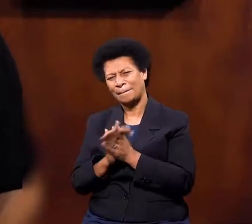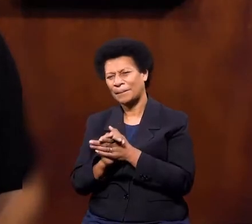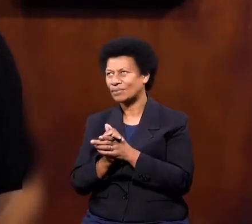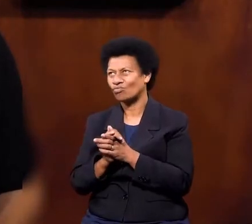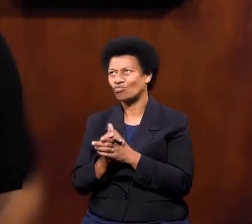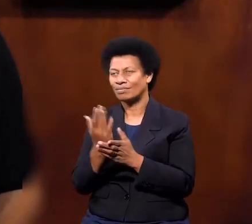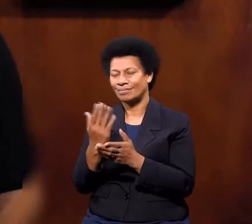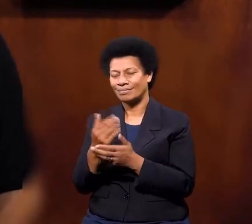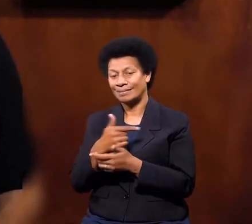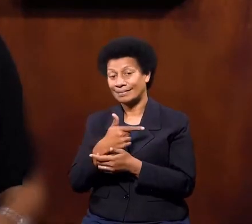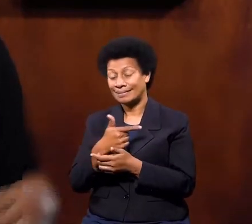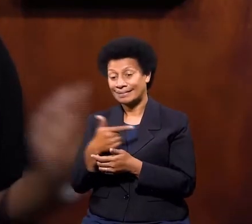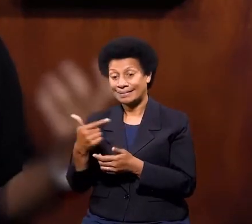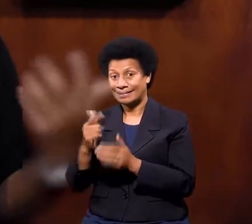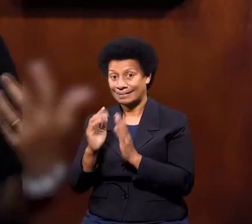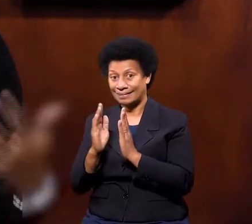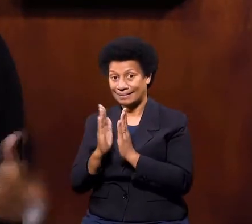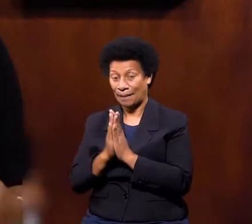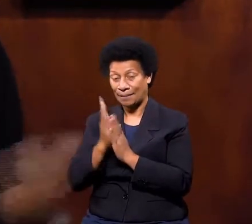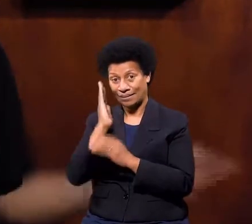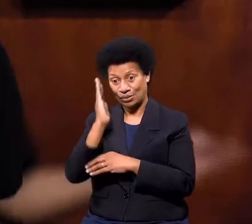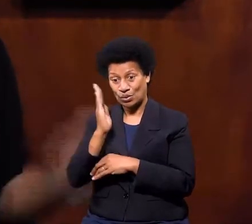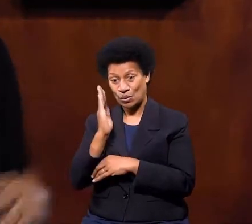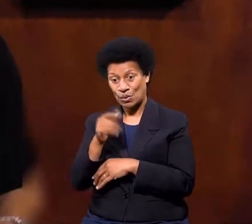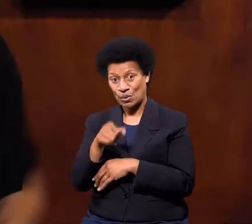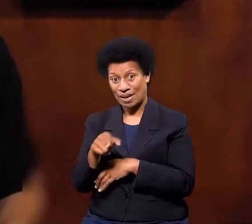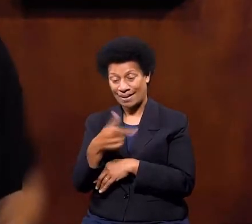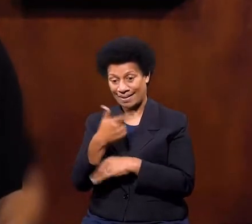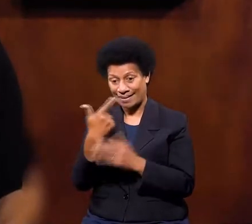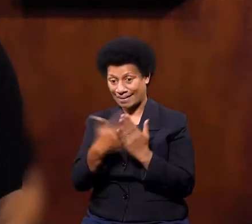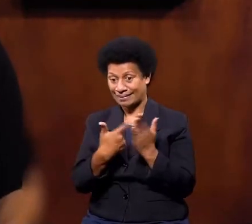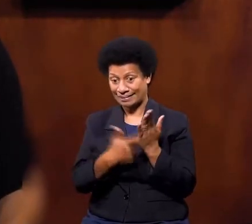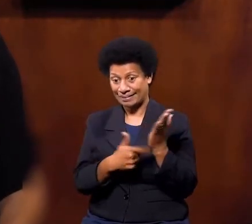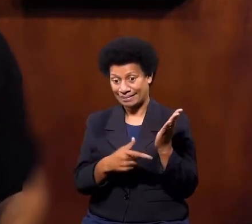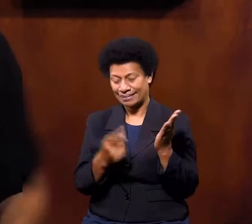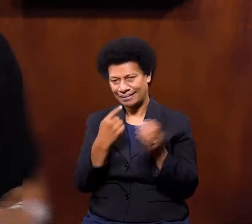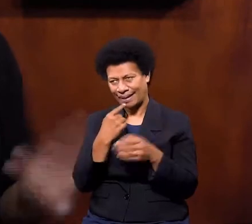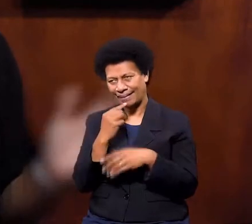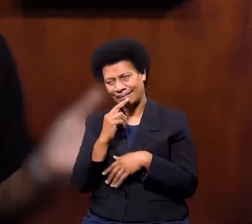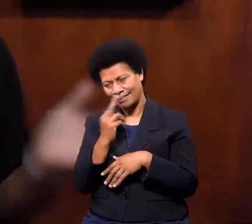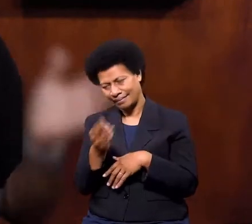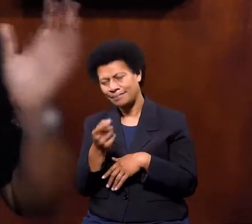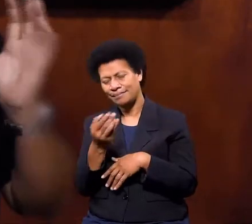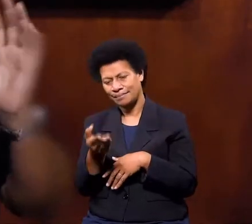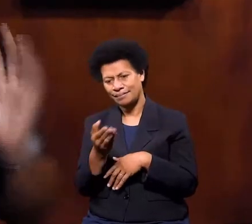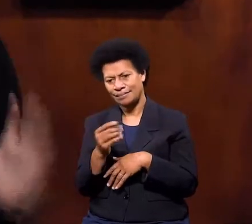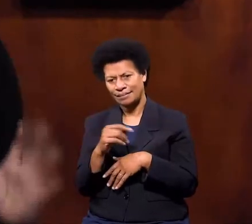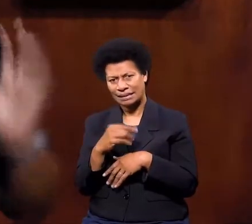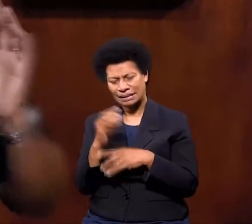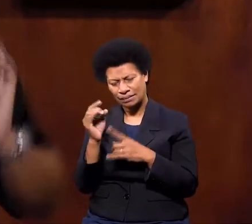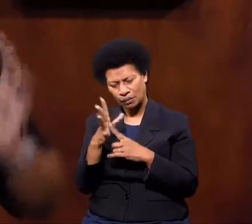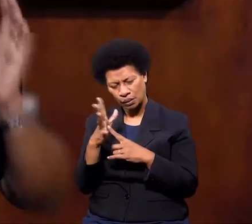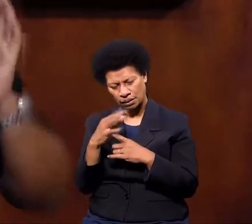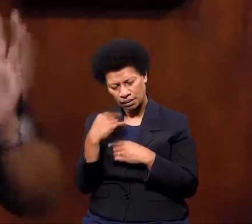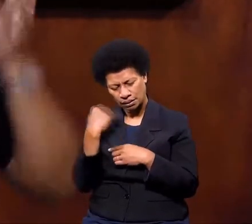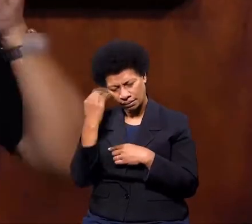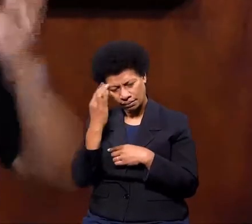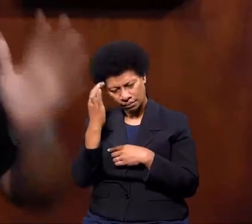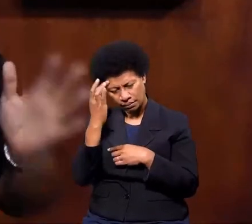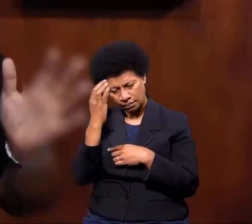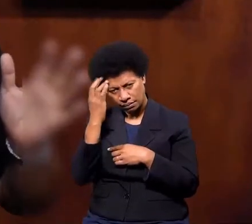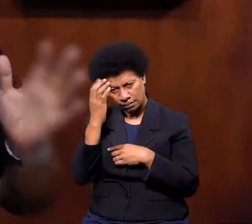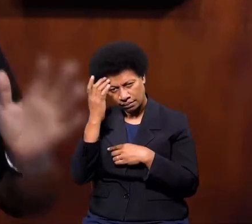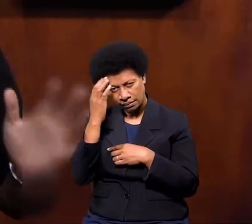about studying Sabbath school lesson, I shared with my friends, and Min here is one of them. I told him, you know, it's important that today we seat